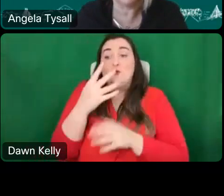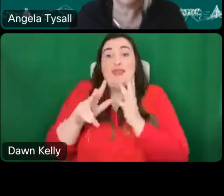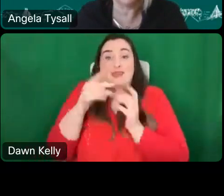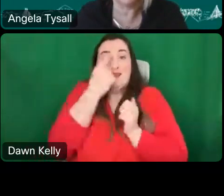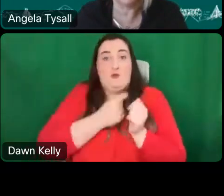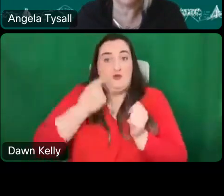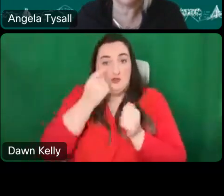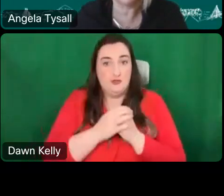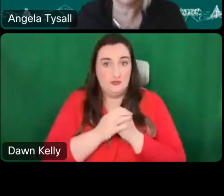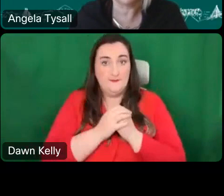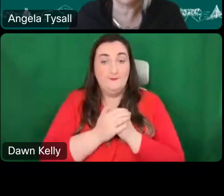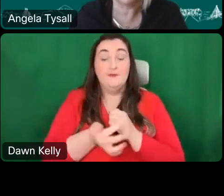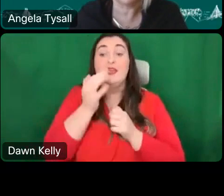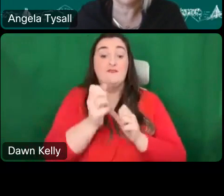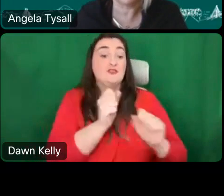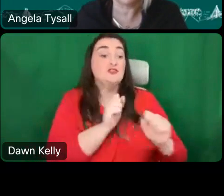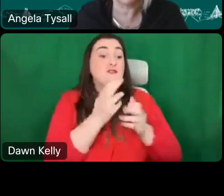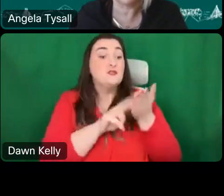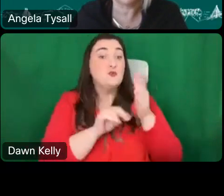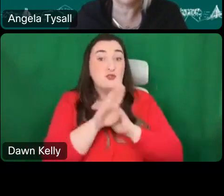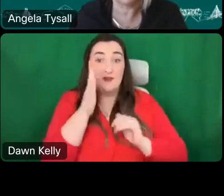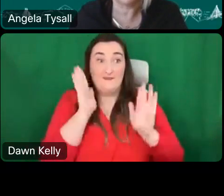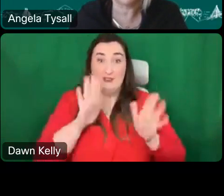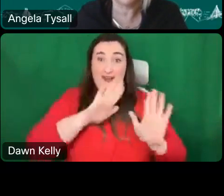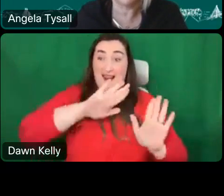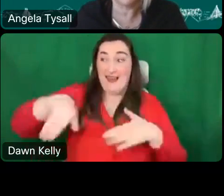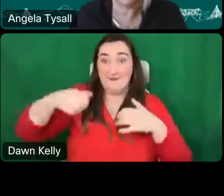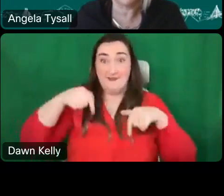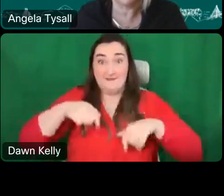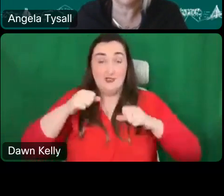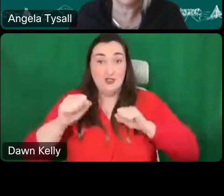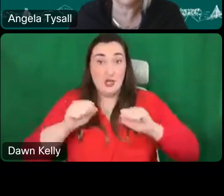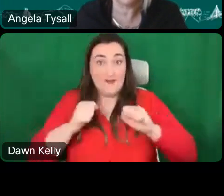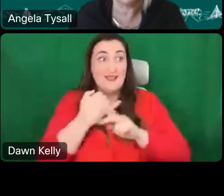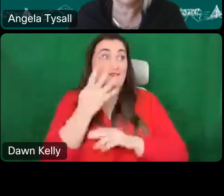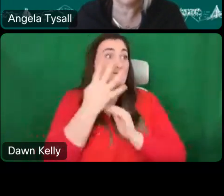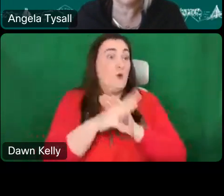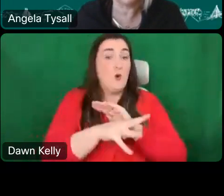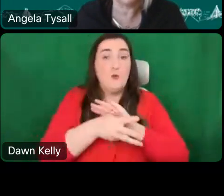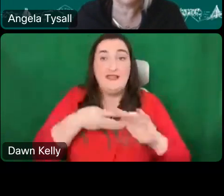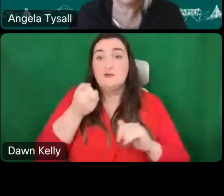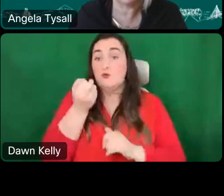if it's a service user who has been discharged, possibly in the last 4 weeks, or